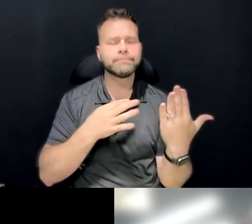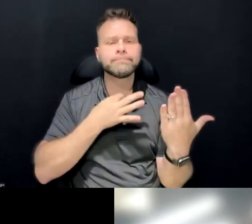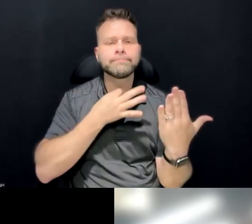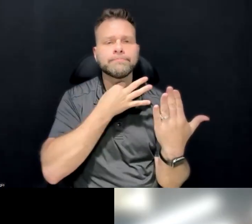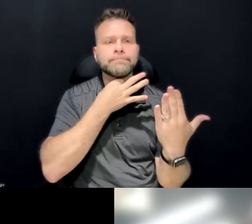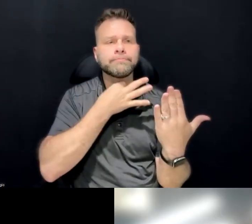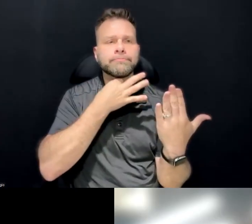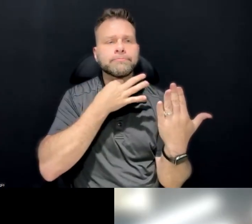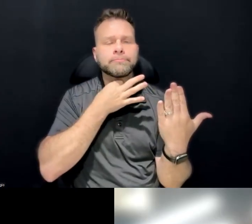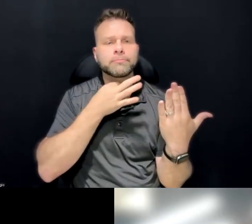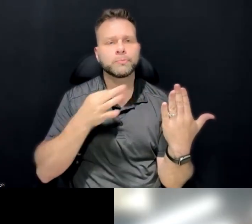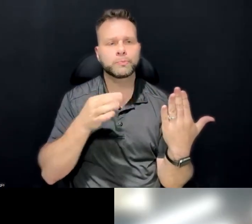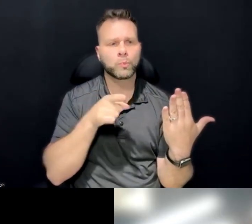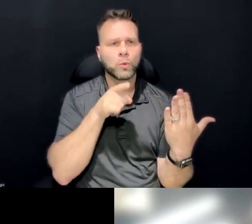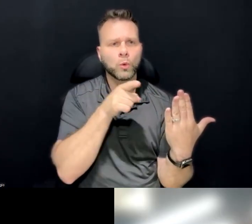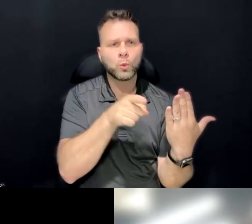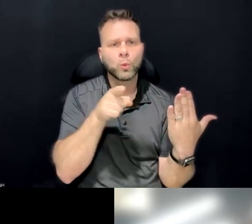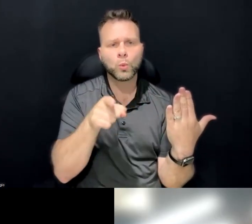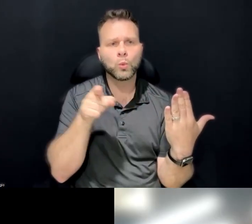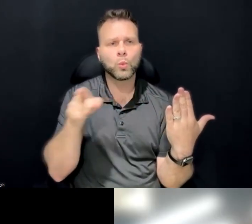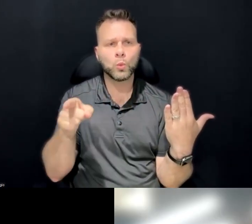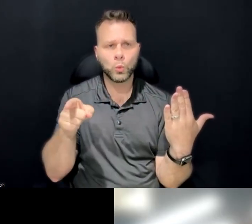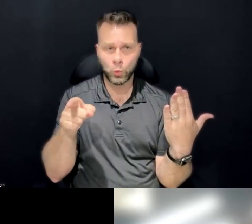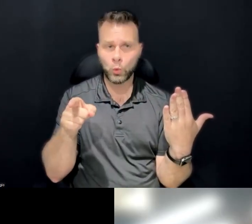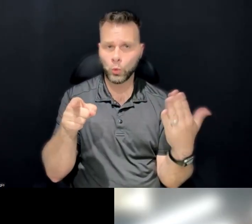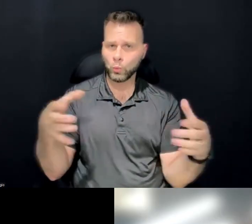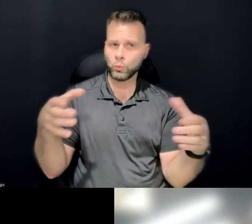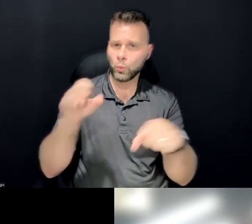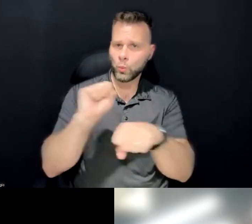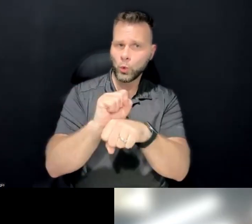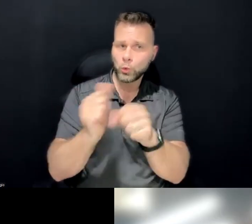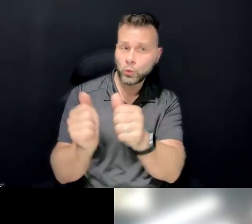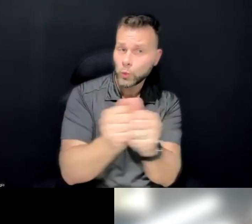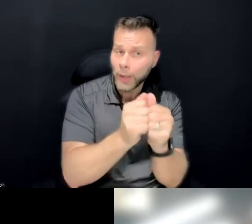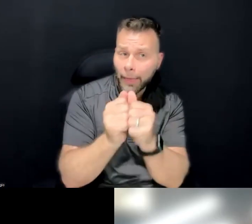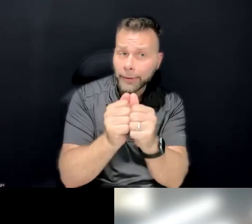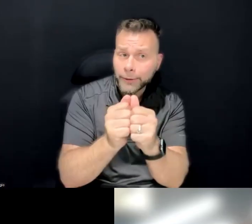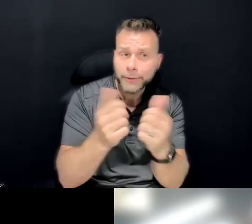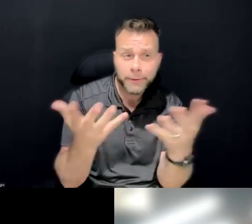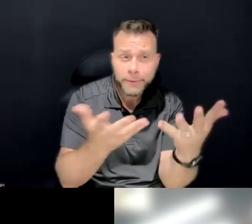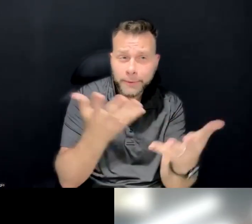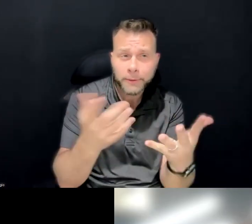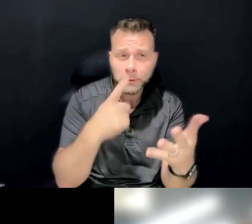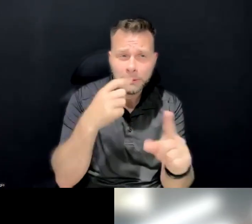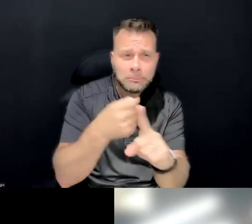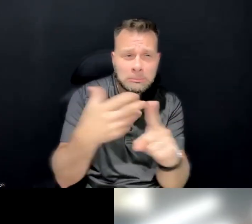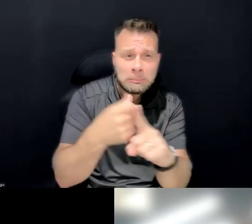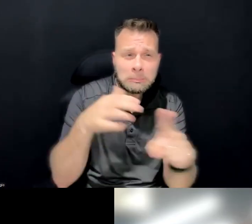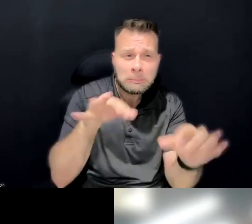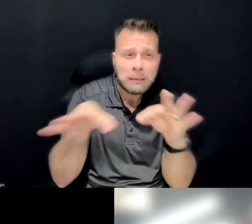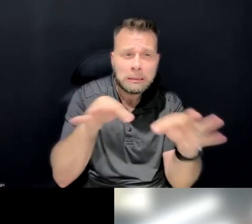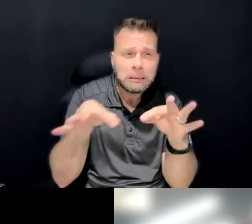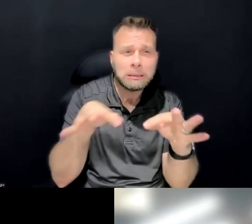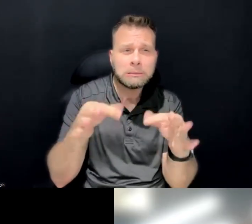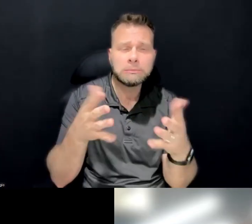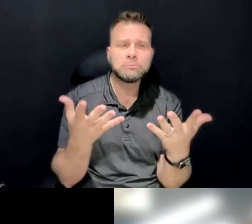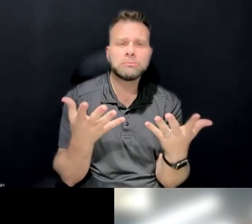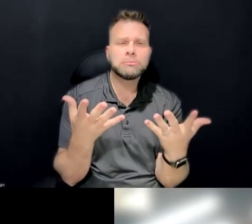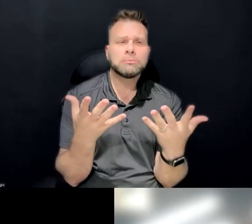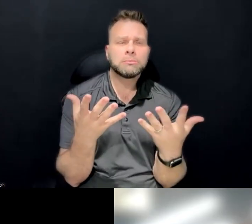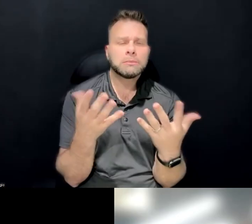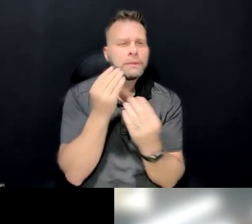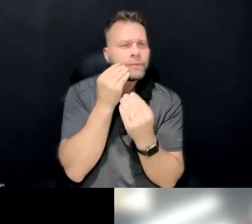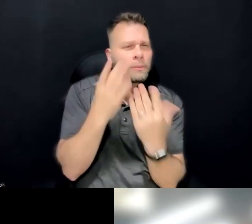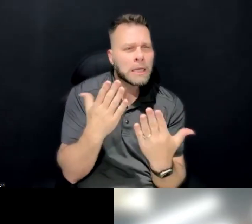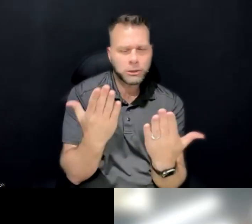I believe you all do that as a group or in some form. Can you share a little more about that, about how you make meaning of the data as